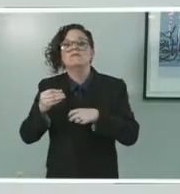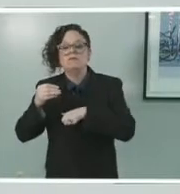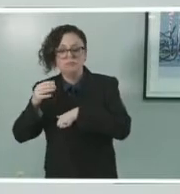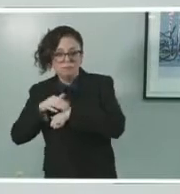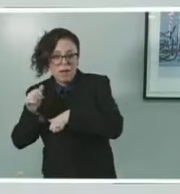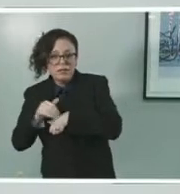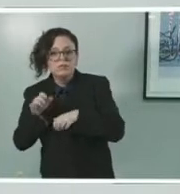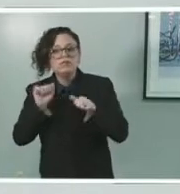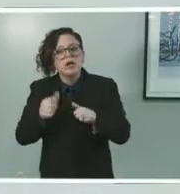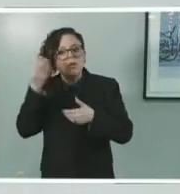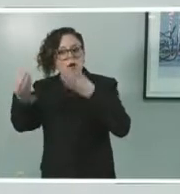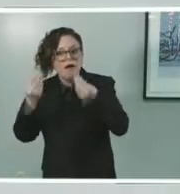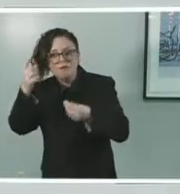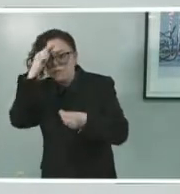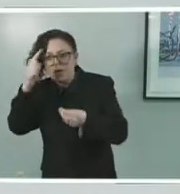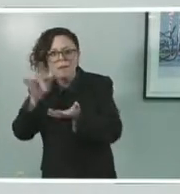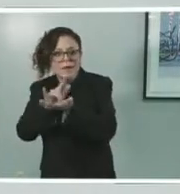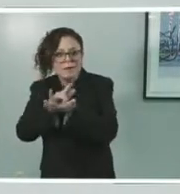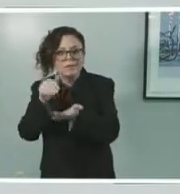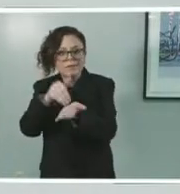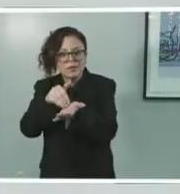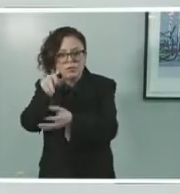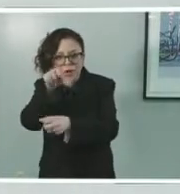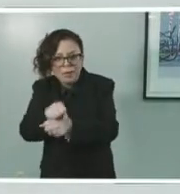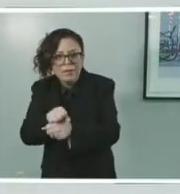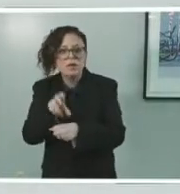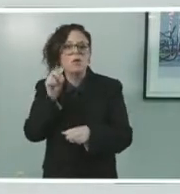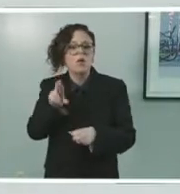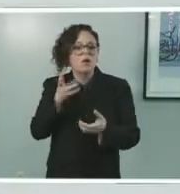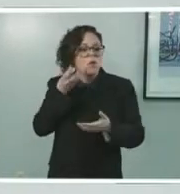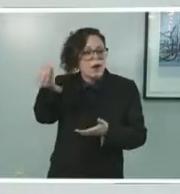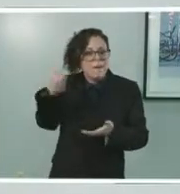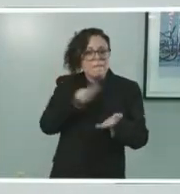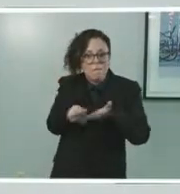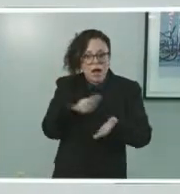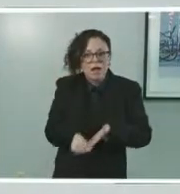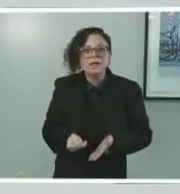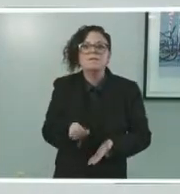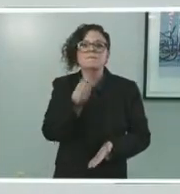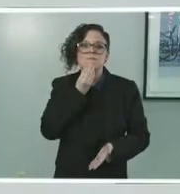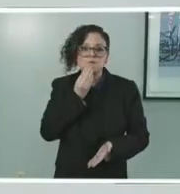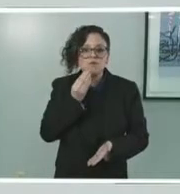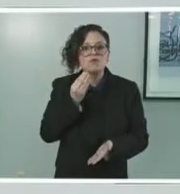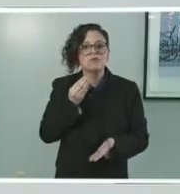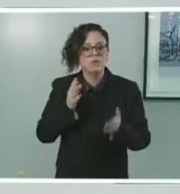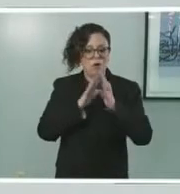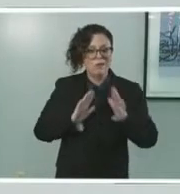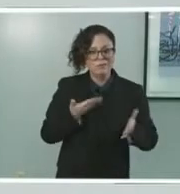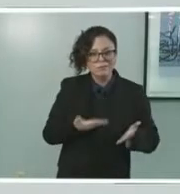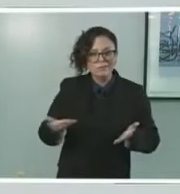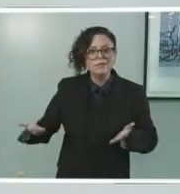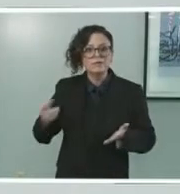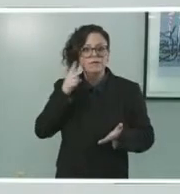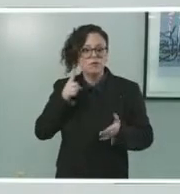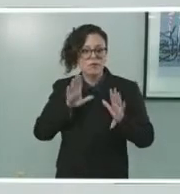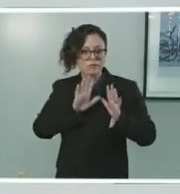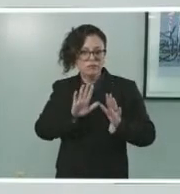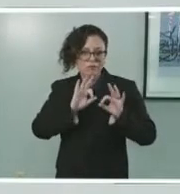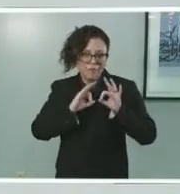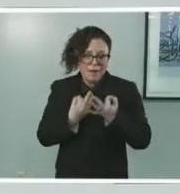supplies such as food, pet food, and household products for your family. The 3rd is exercising outdoors, provided that you